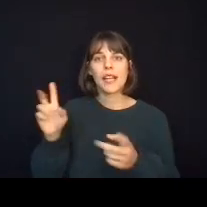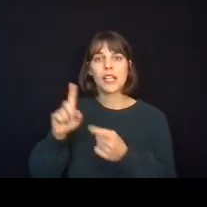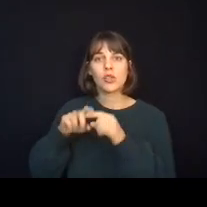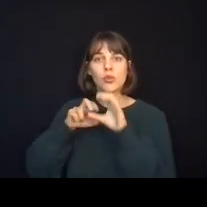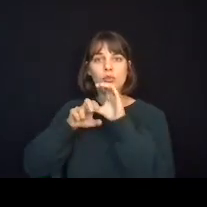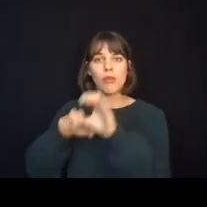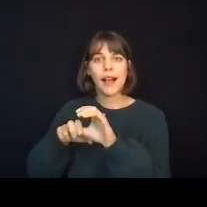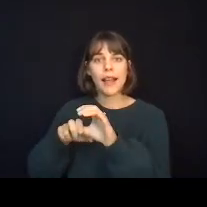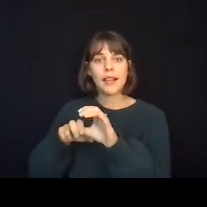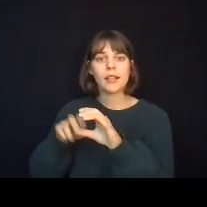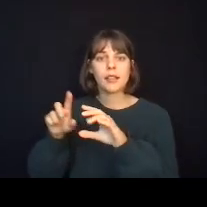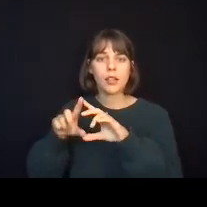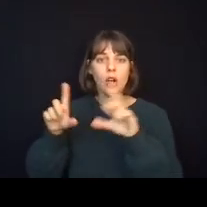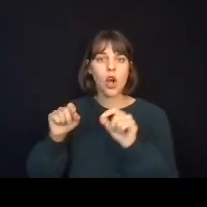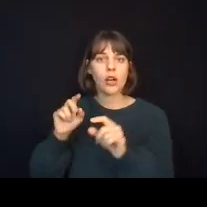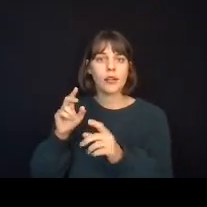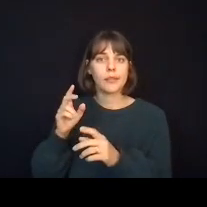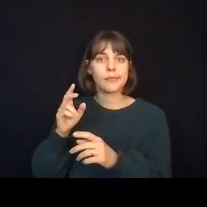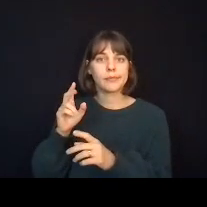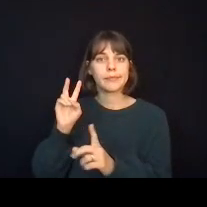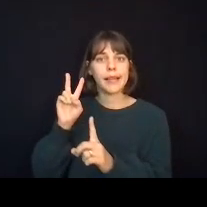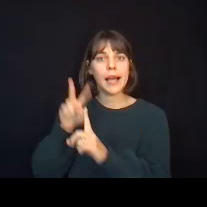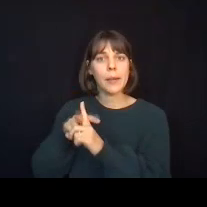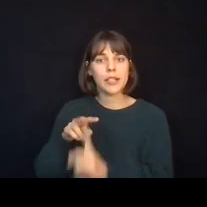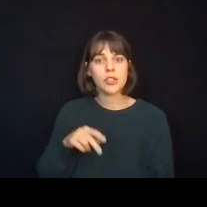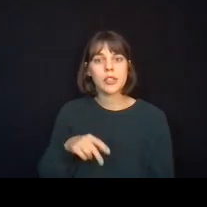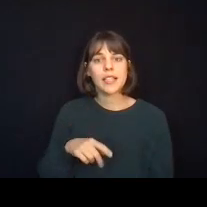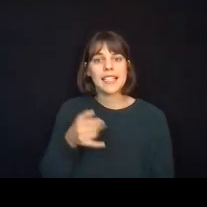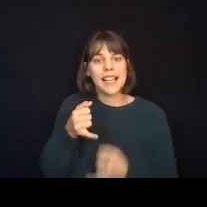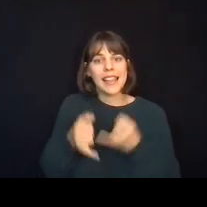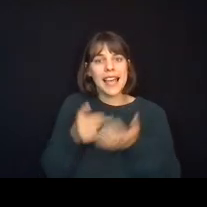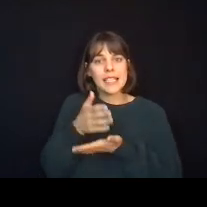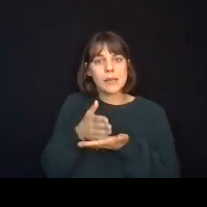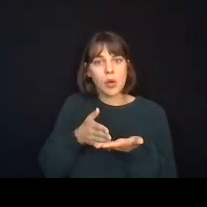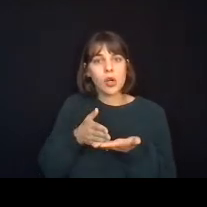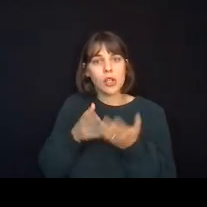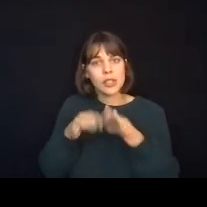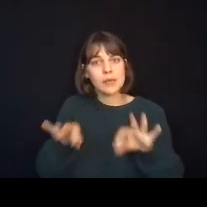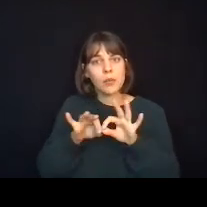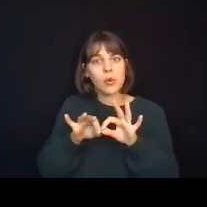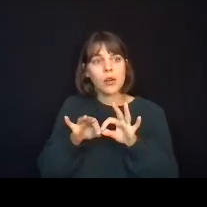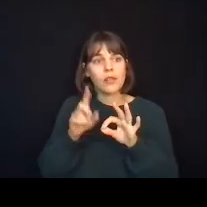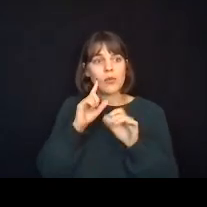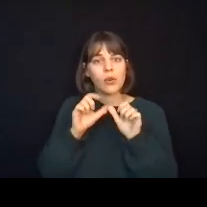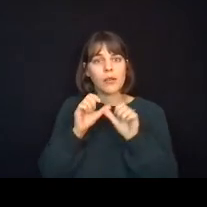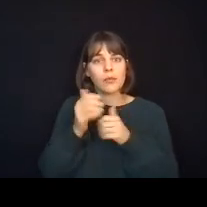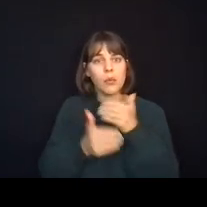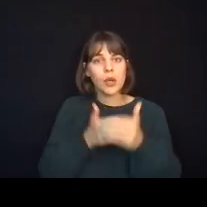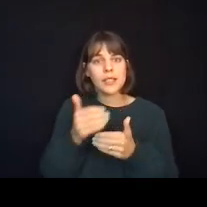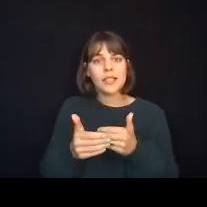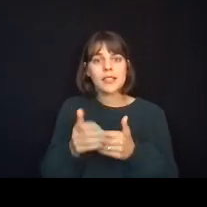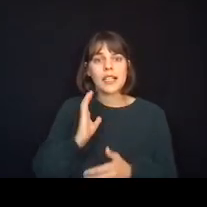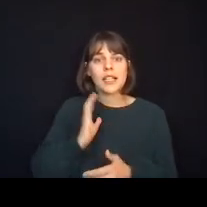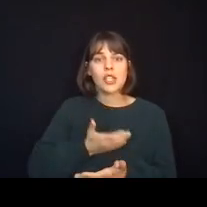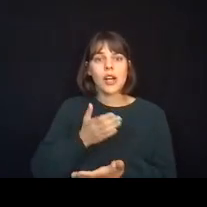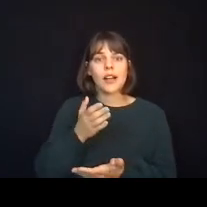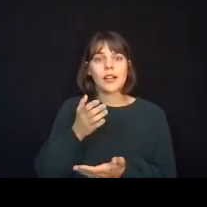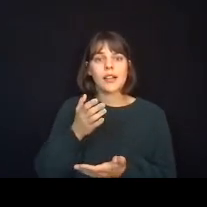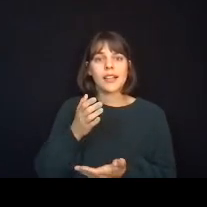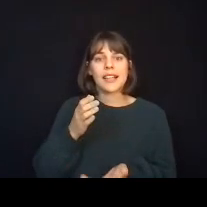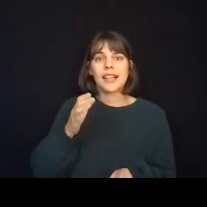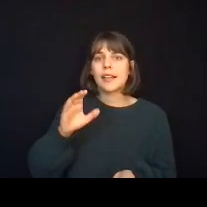application. This is one of the last core pieces of it. This is our cash fare boxes.